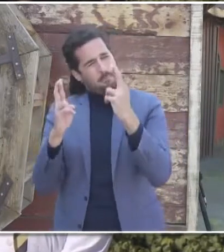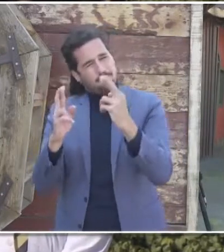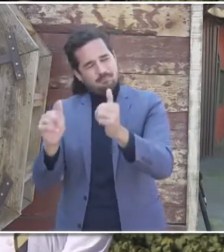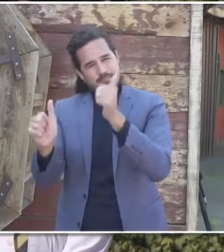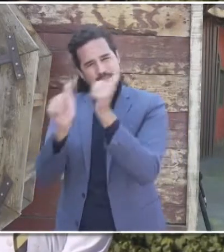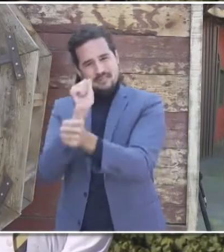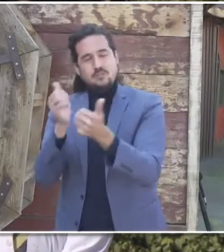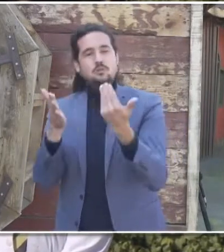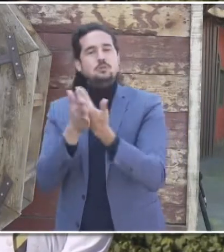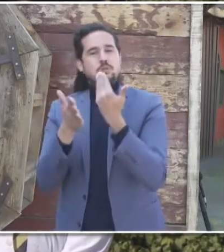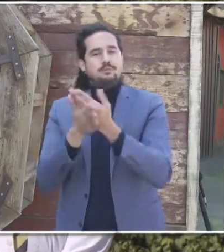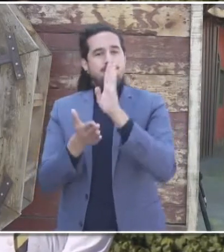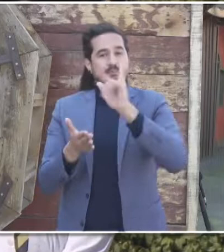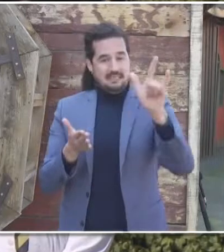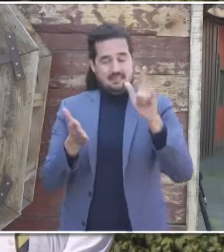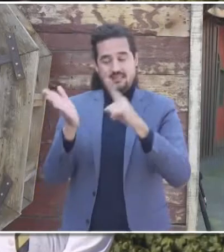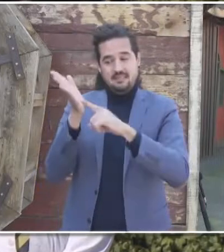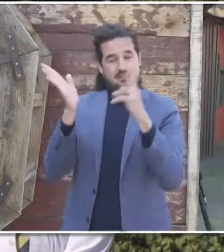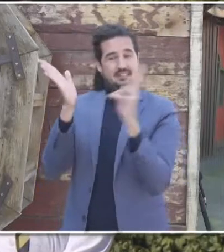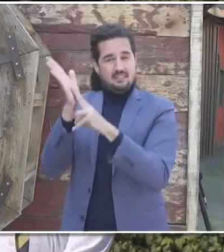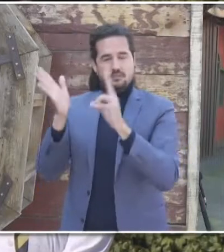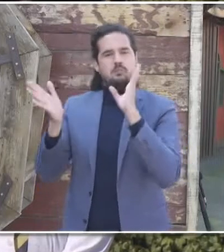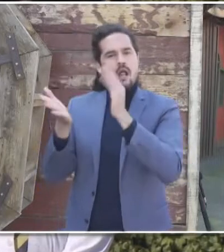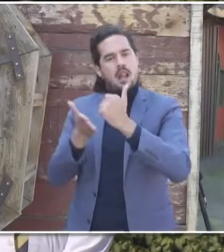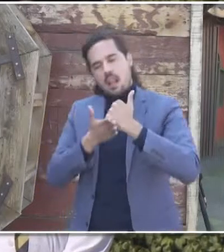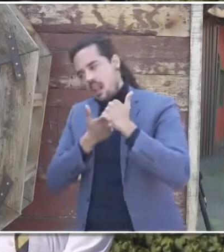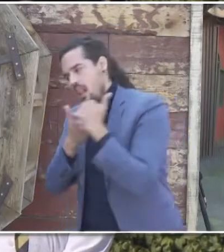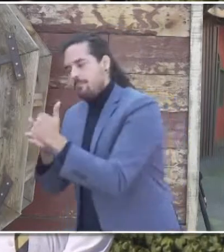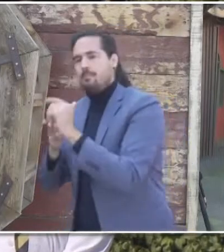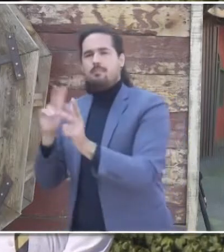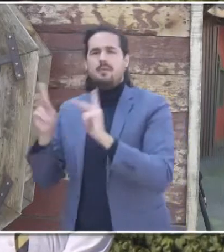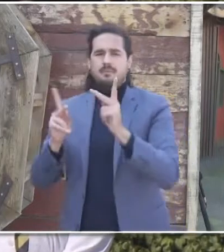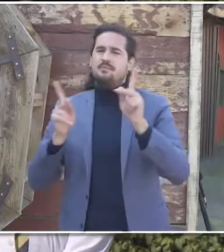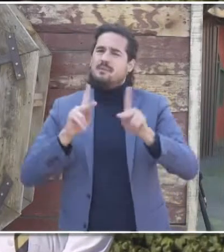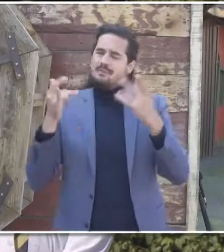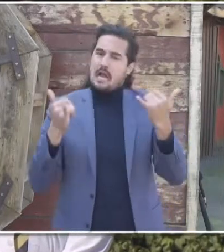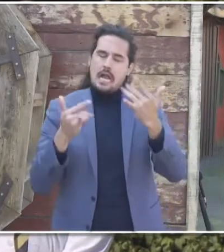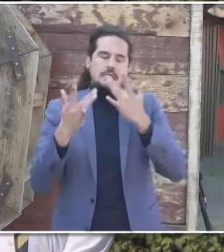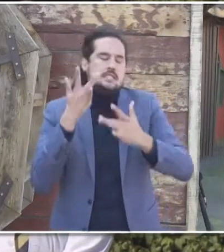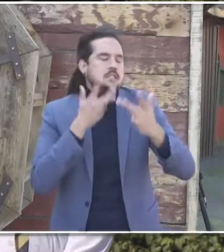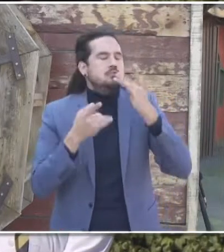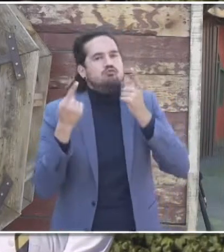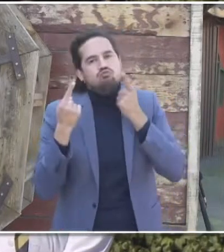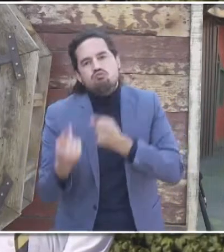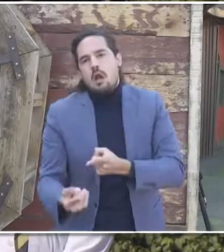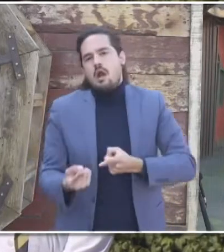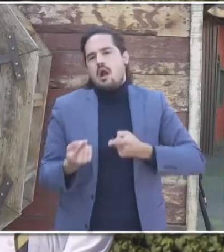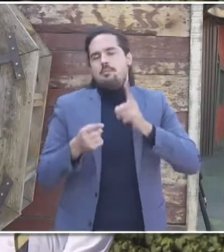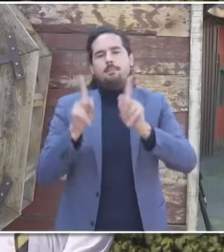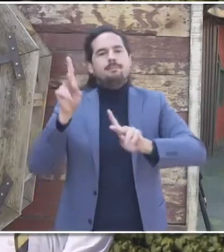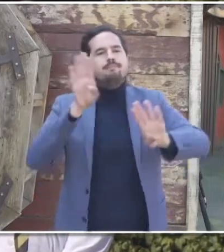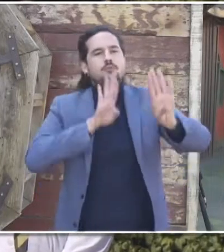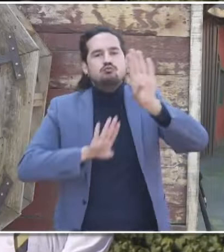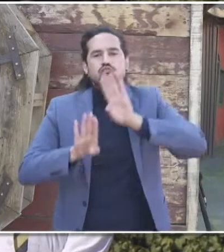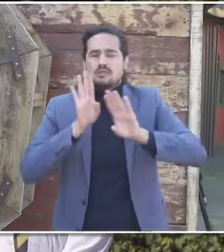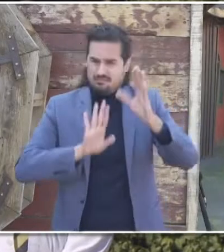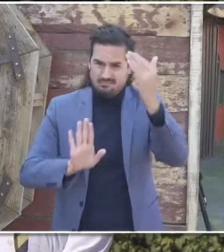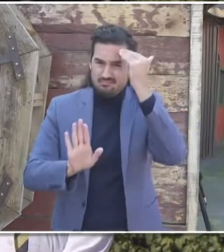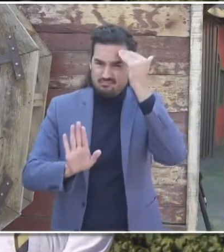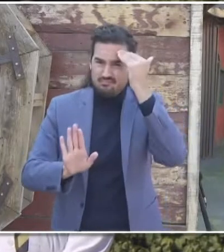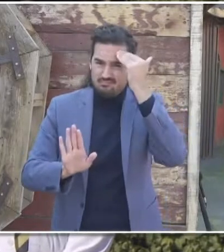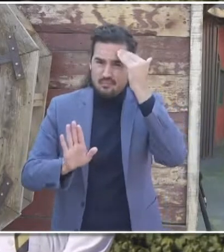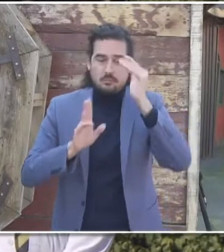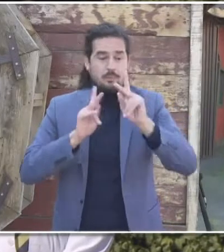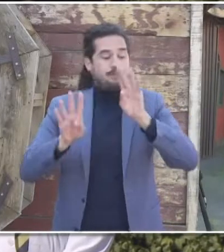We know there's frustration. In some cases, that frustration turns to anger. And there's fear.